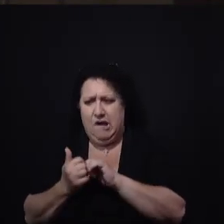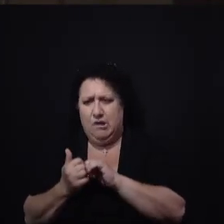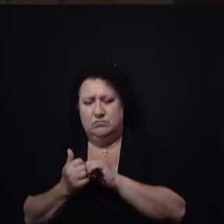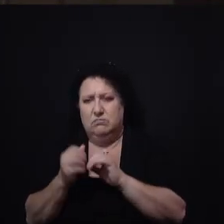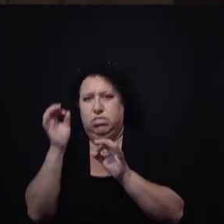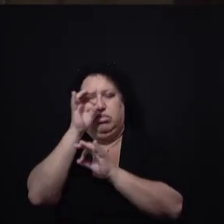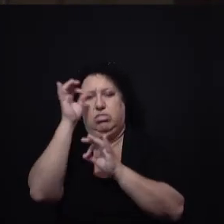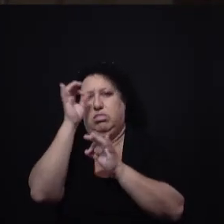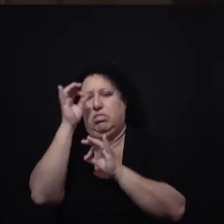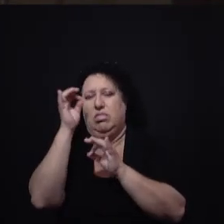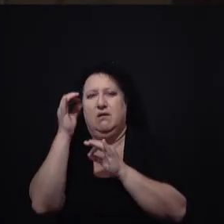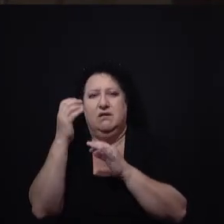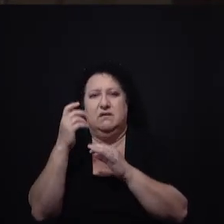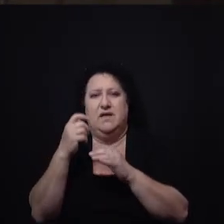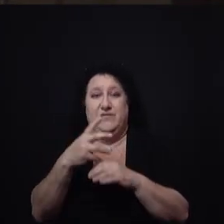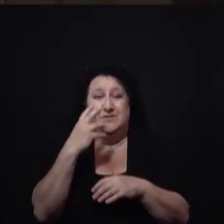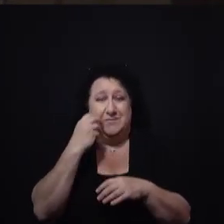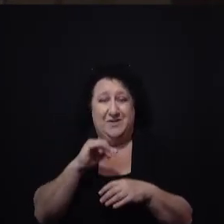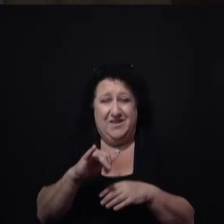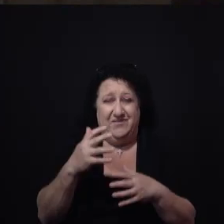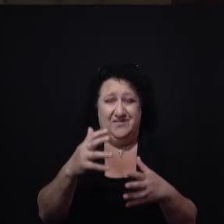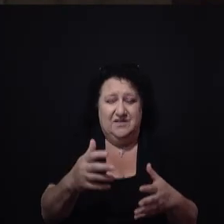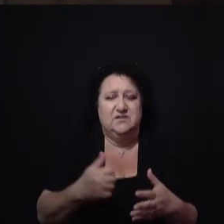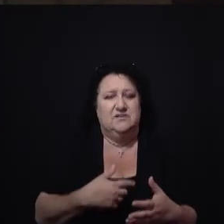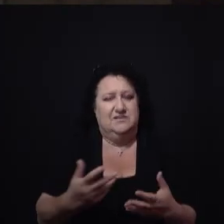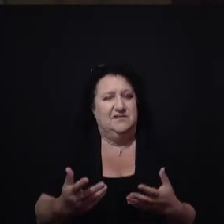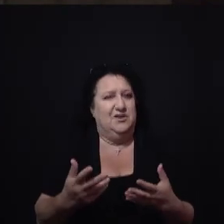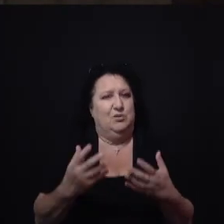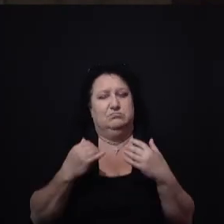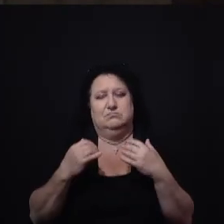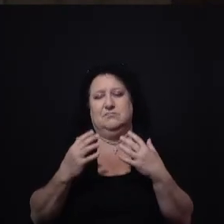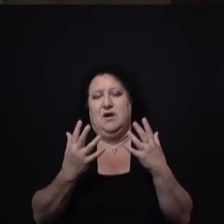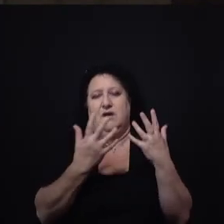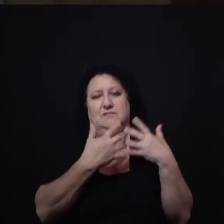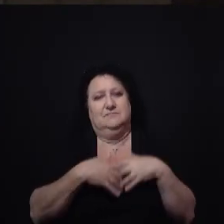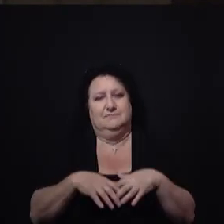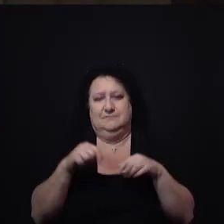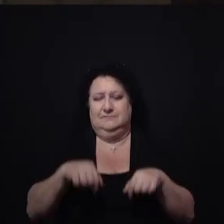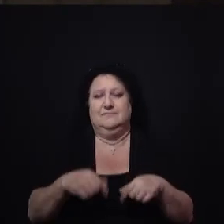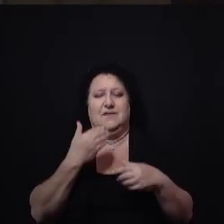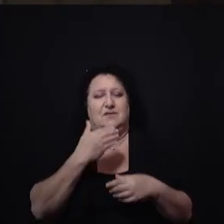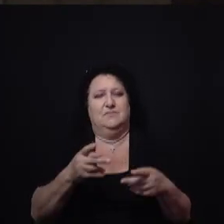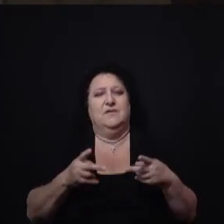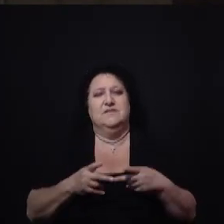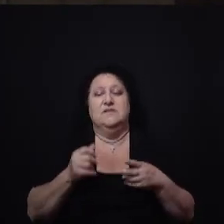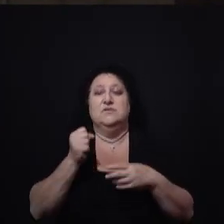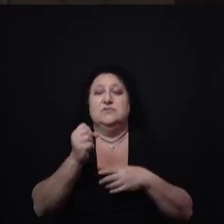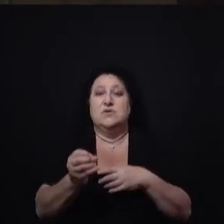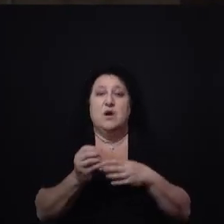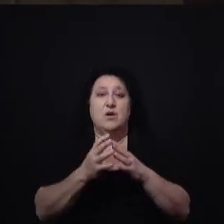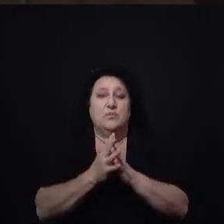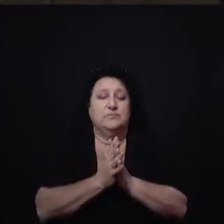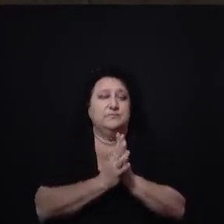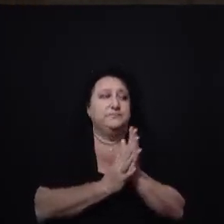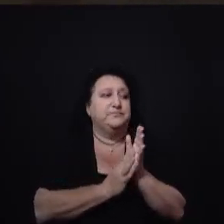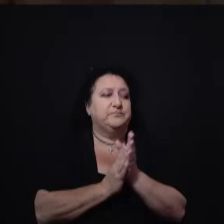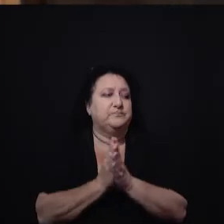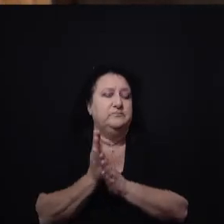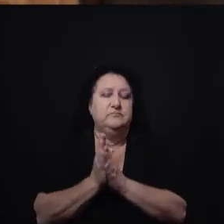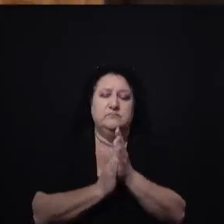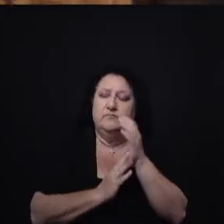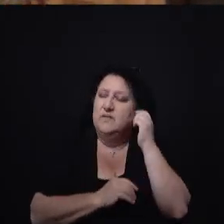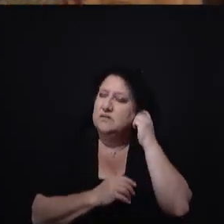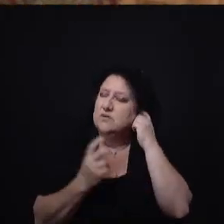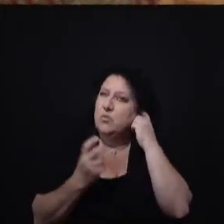And you're in the right place this morning, because that's the kind of thing we're going to talk about, okay? It's so important for us to understand as we keep walking